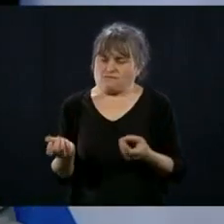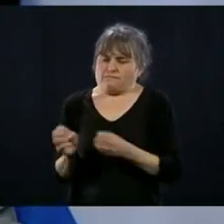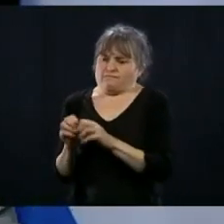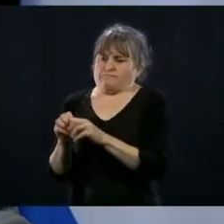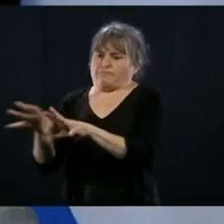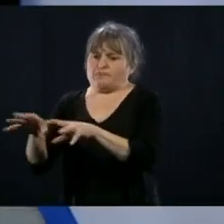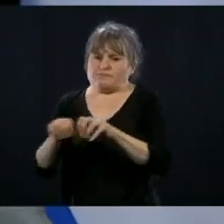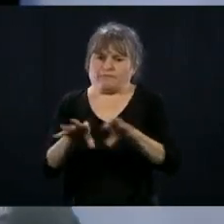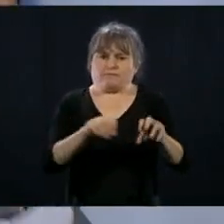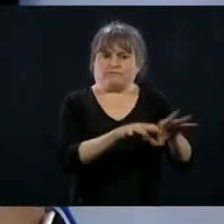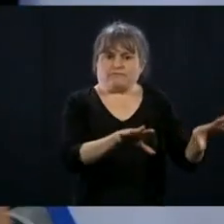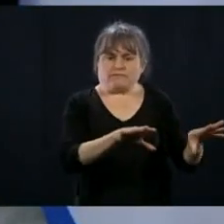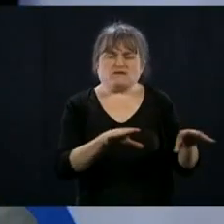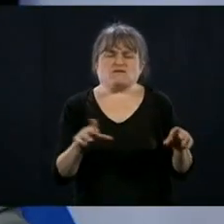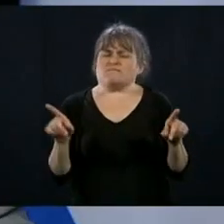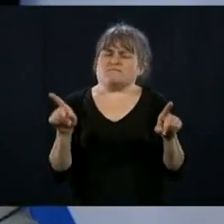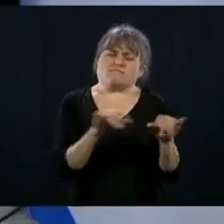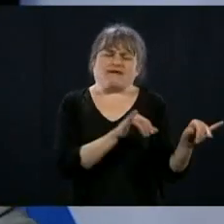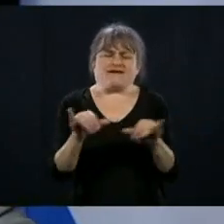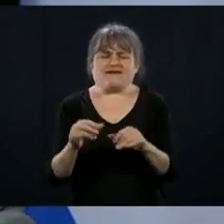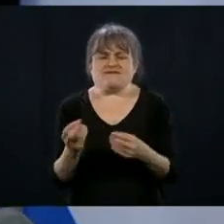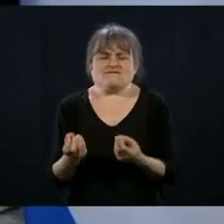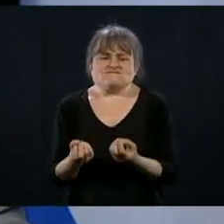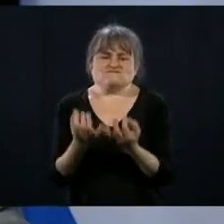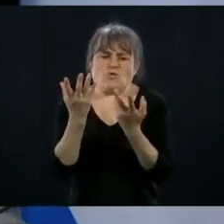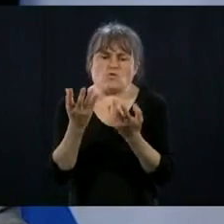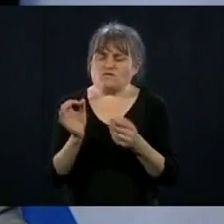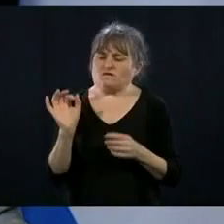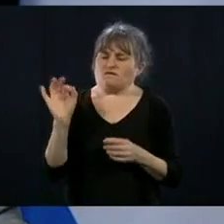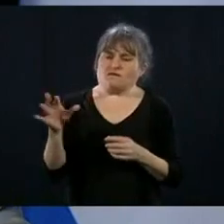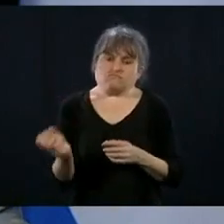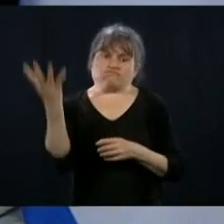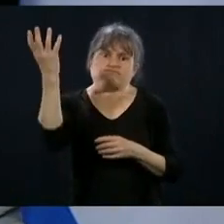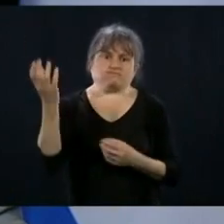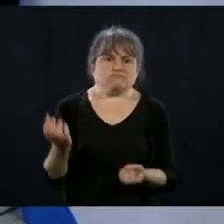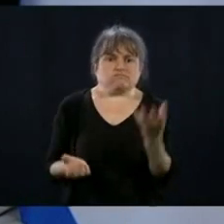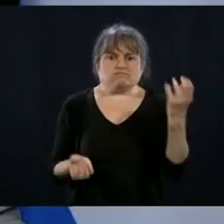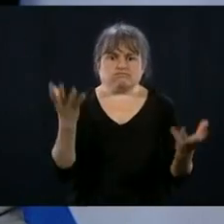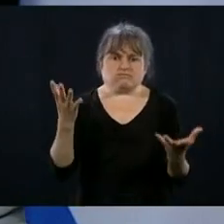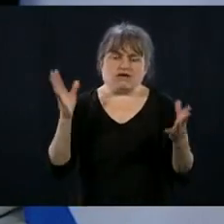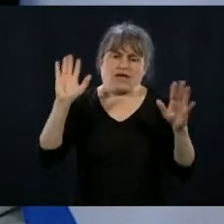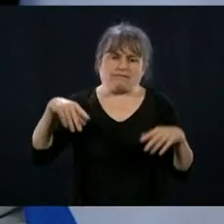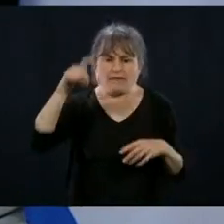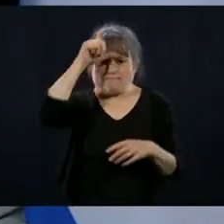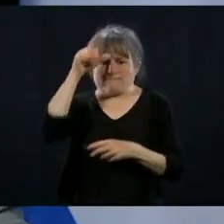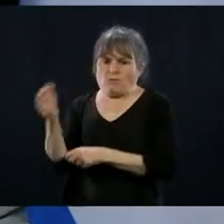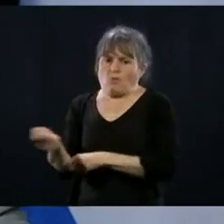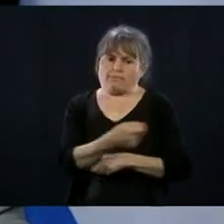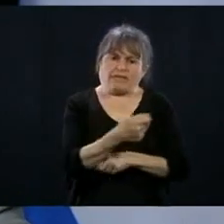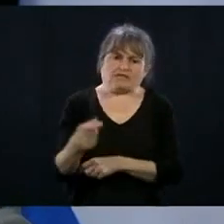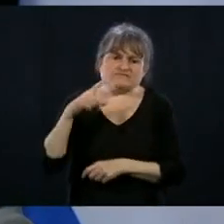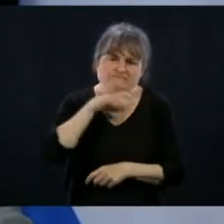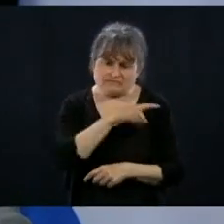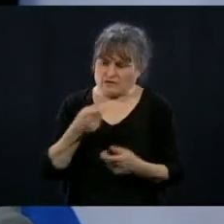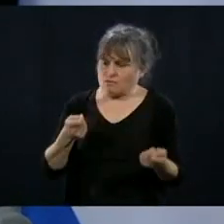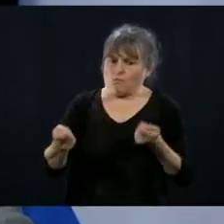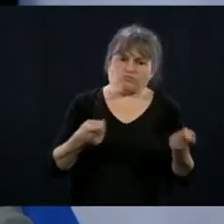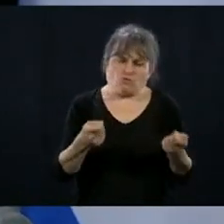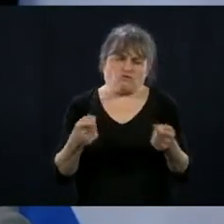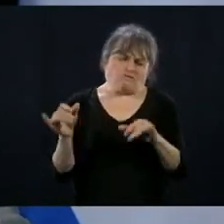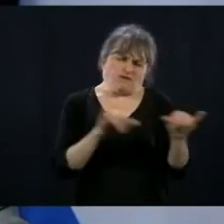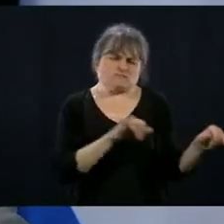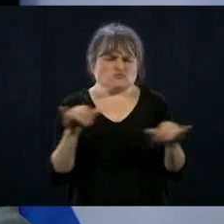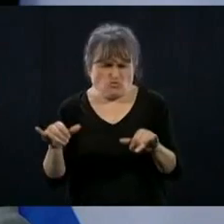might send sparks out or even propane in the middle of hay. We're going to have a hard time